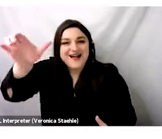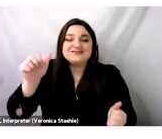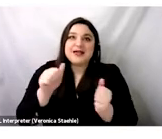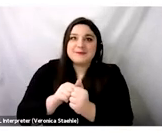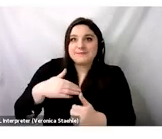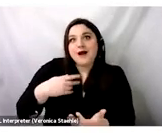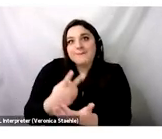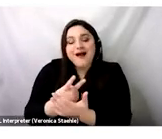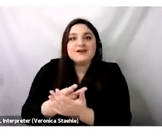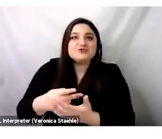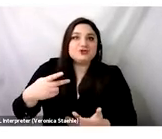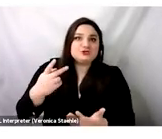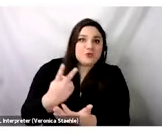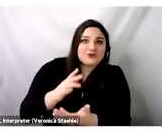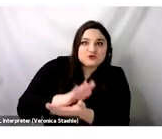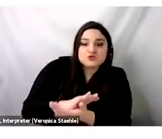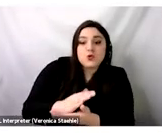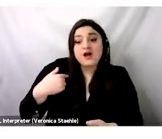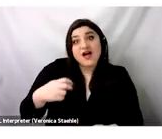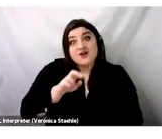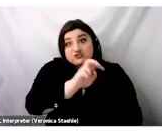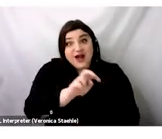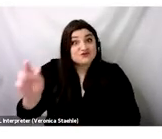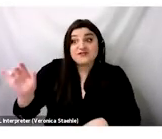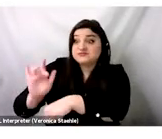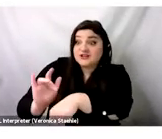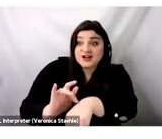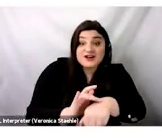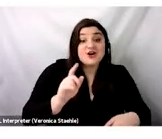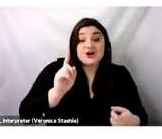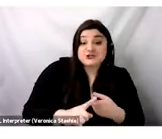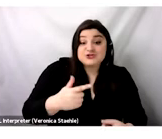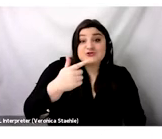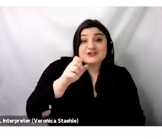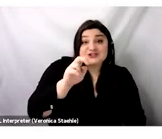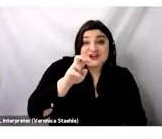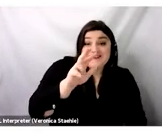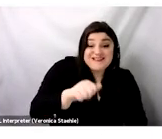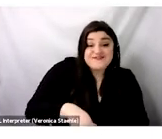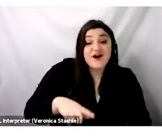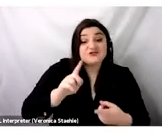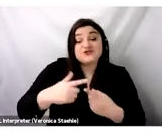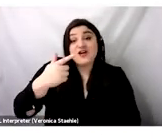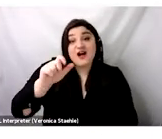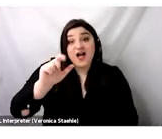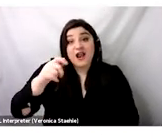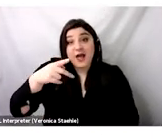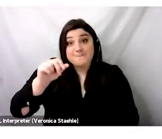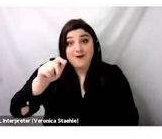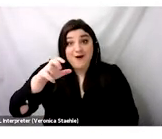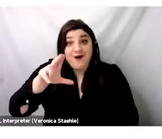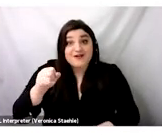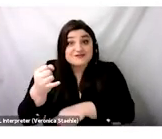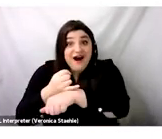Indonesia, and the Galapagos, and like the middle of the Bermuda Triangle, to study microplastics.